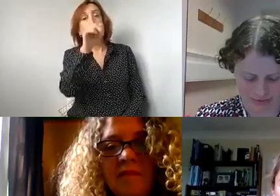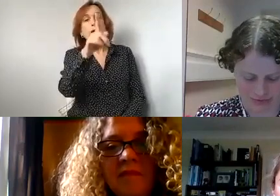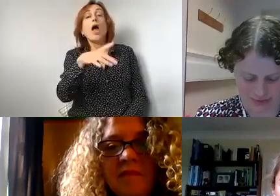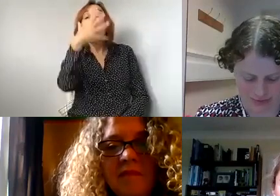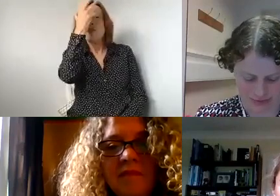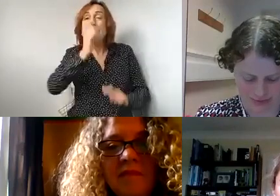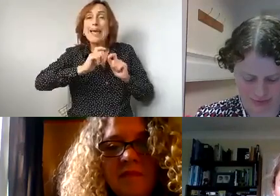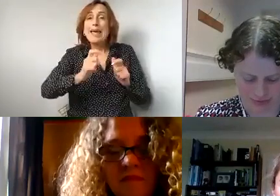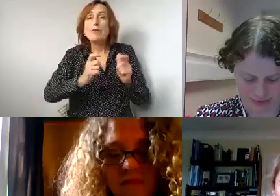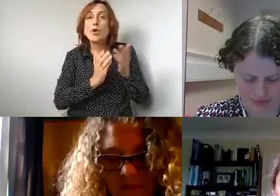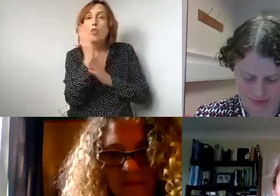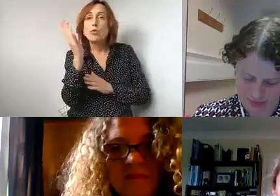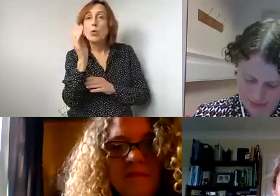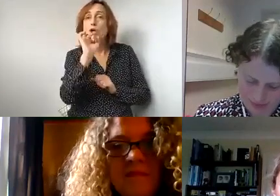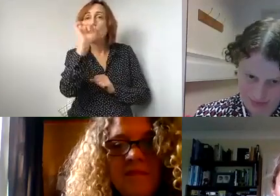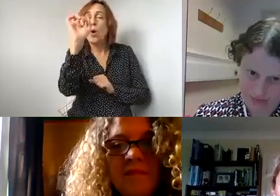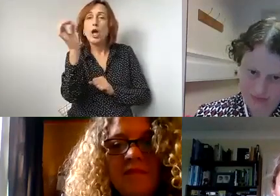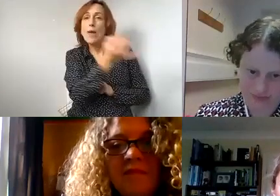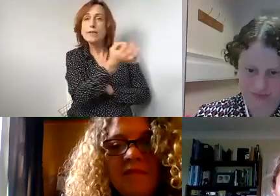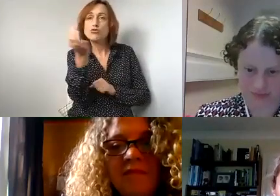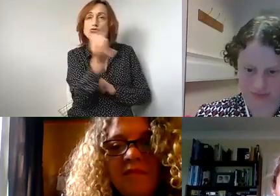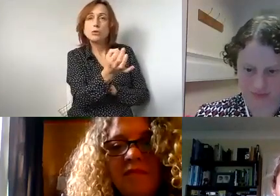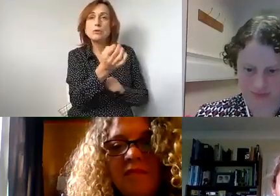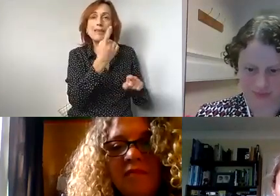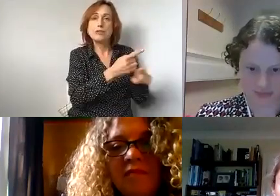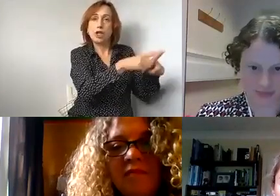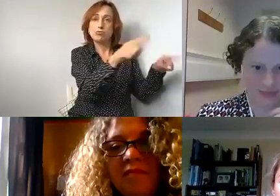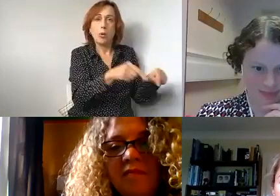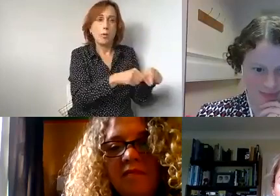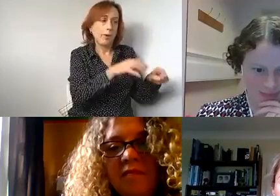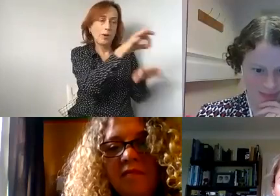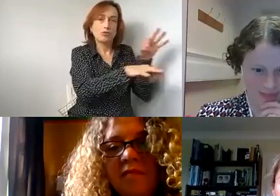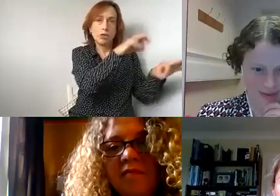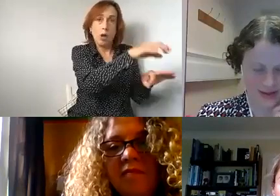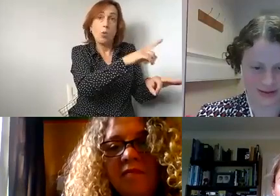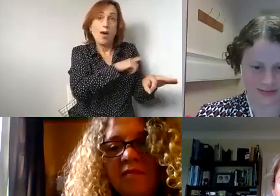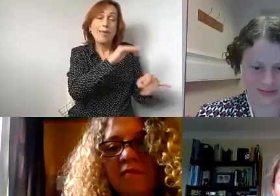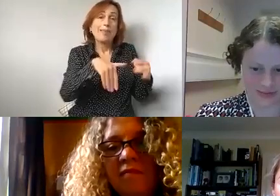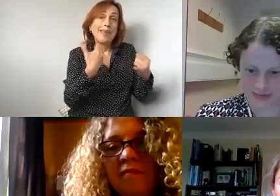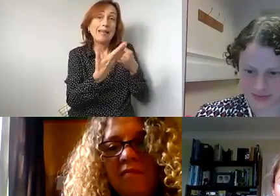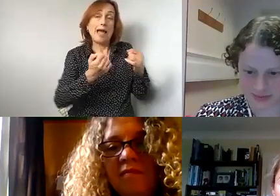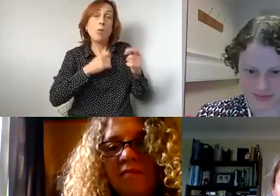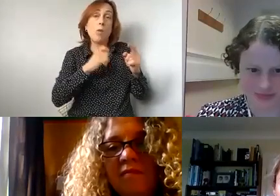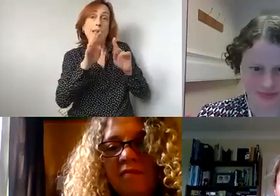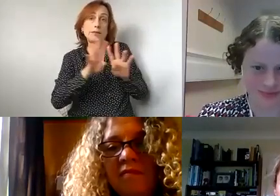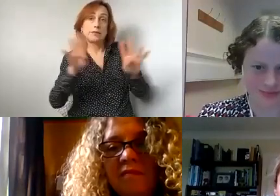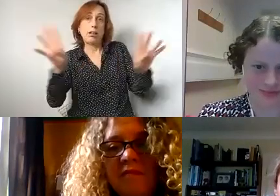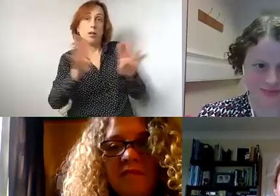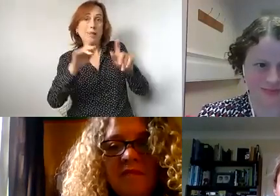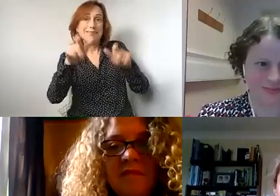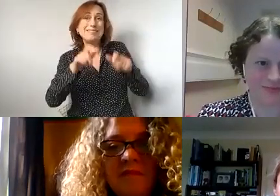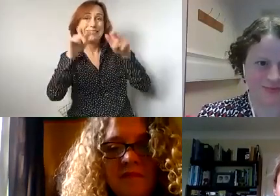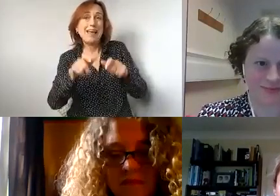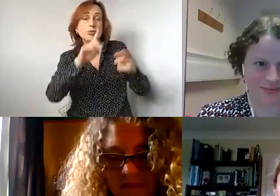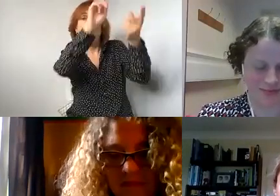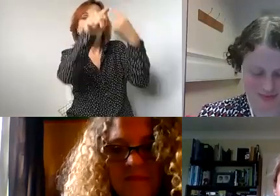and voting for your questions, because all our panelists are staying so that they can answer questions at the end of this. But thank you, everyone. It has been a pleasure